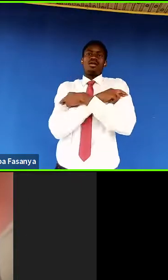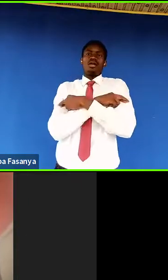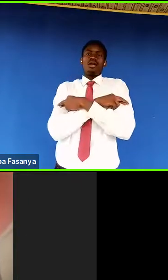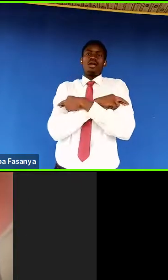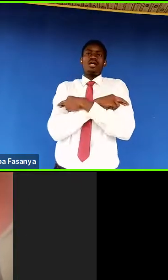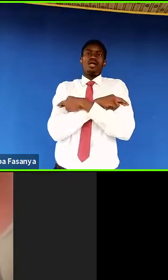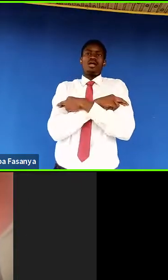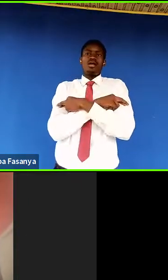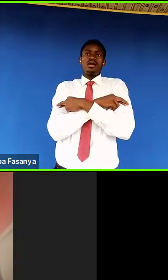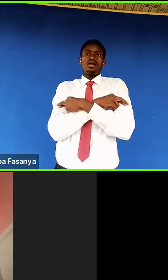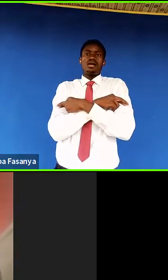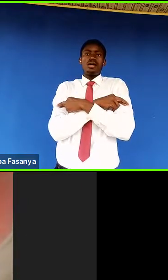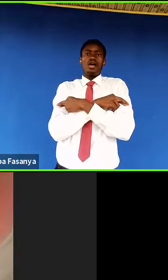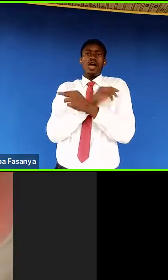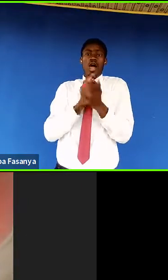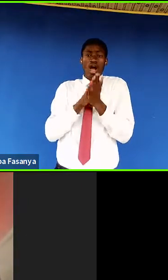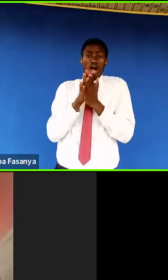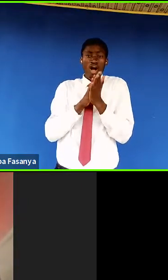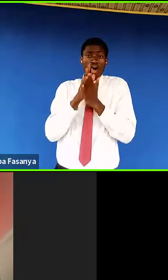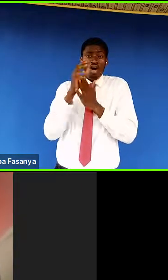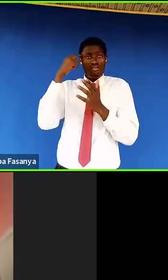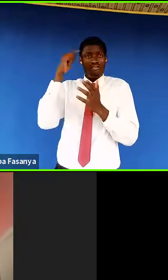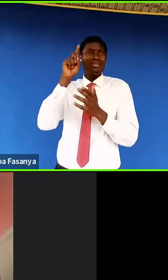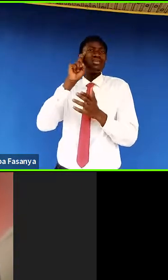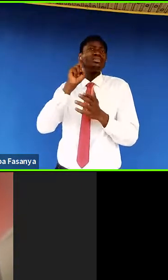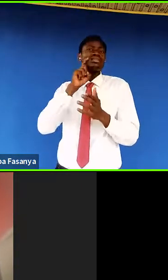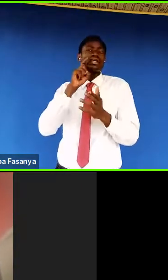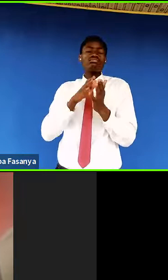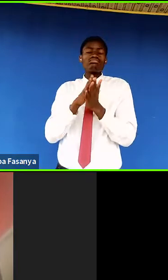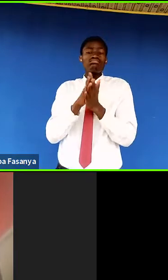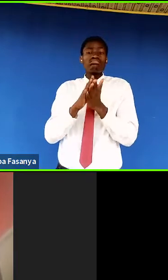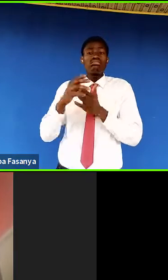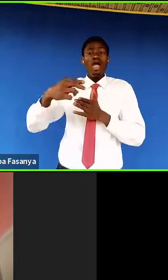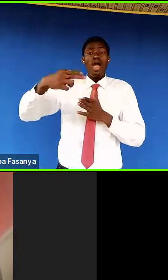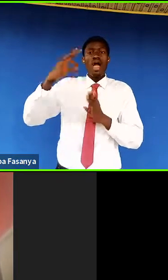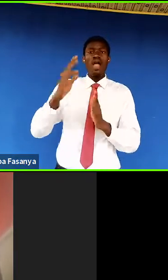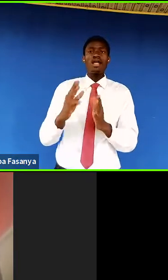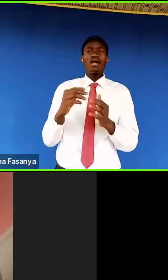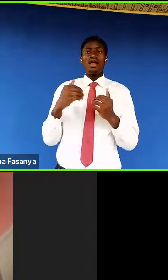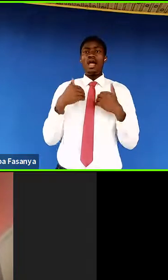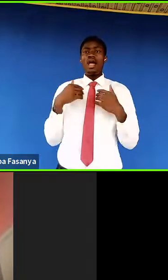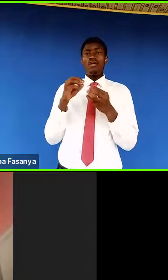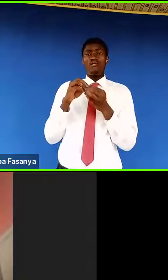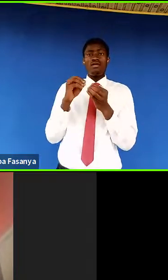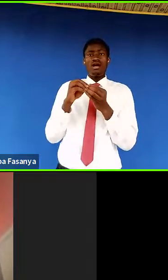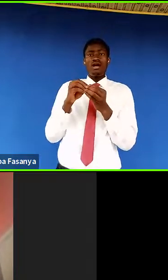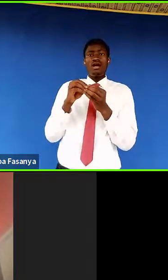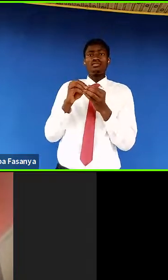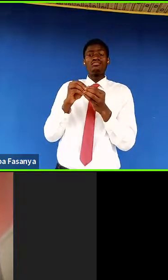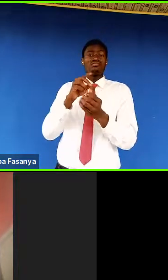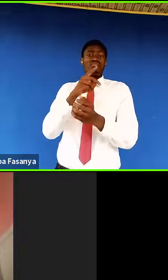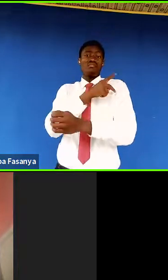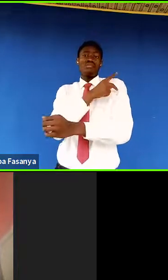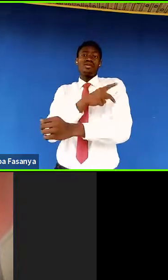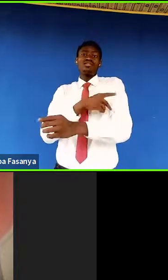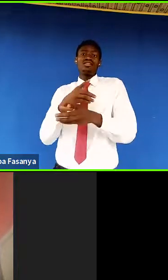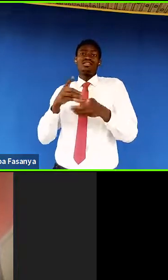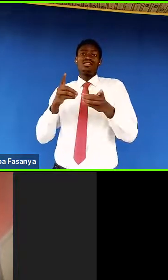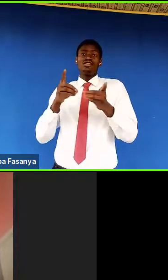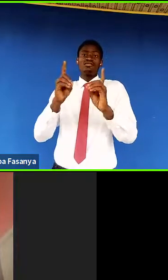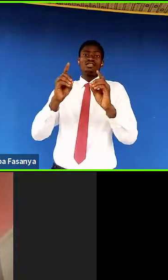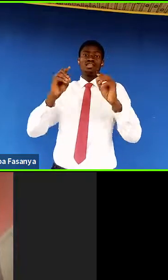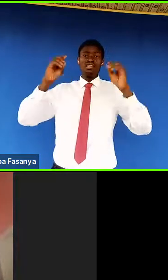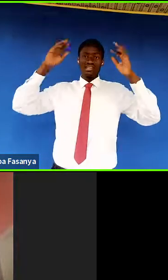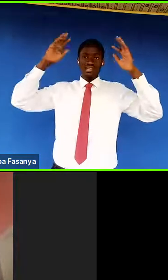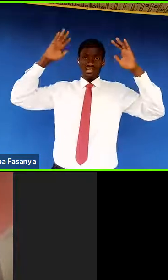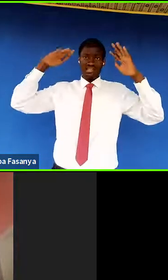that time, and so maybe you probably have a lot of pregnancies during the rainy season because couples meet